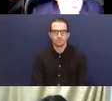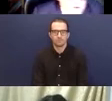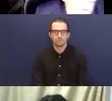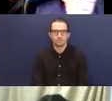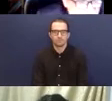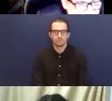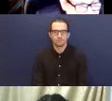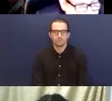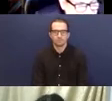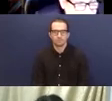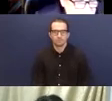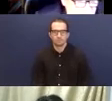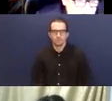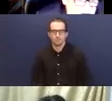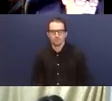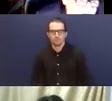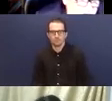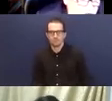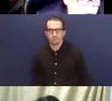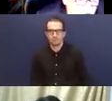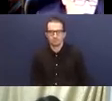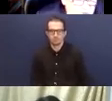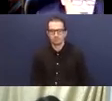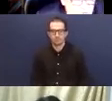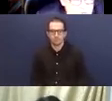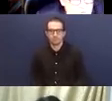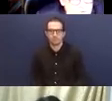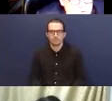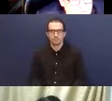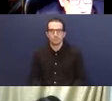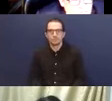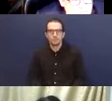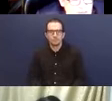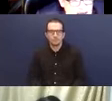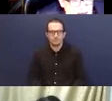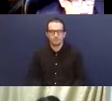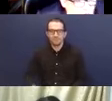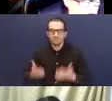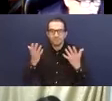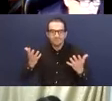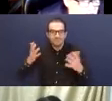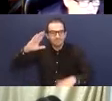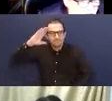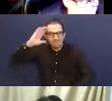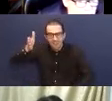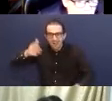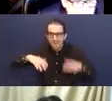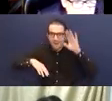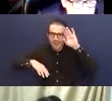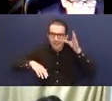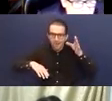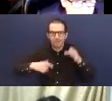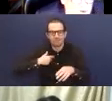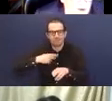Hello, everyone. It's Richard Reeser here, General Secretary of the Commonwealth Disabled People's Forum, and I'll be joined by Sarah Kamau, our